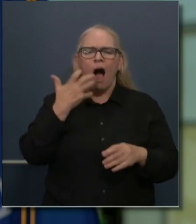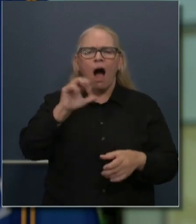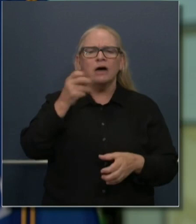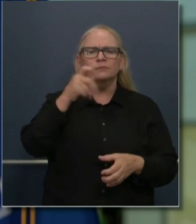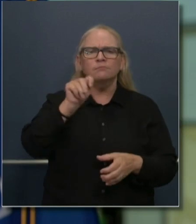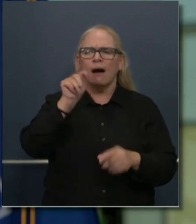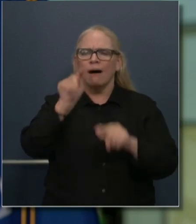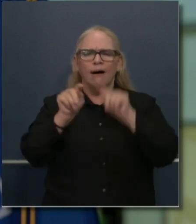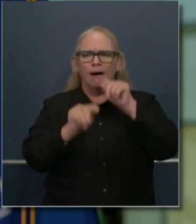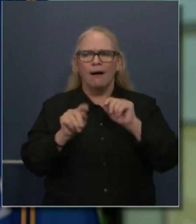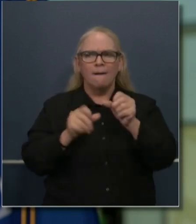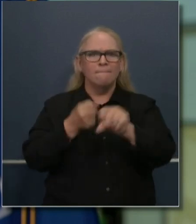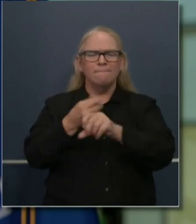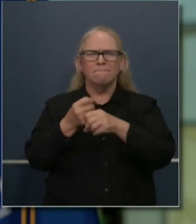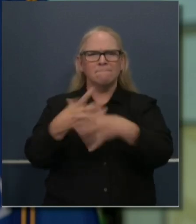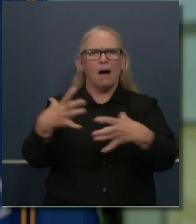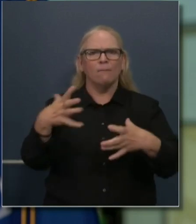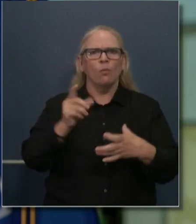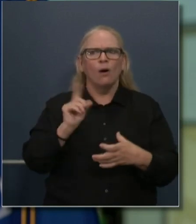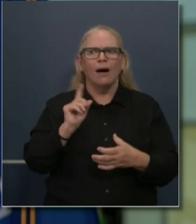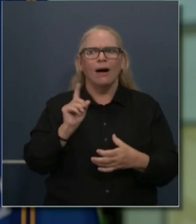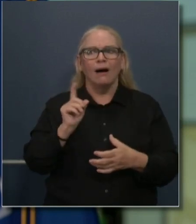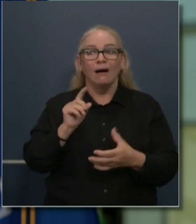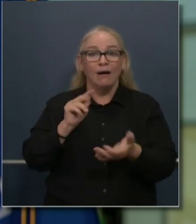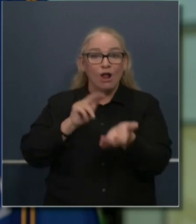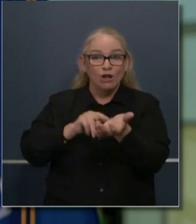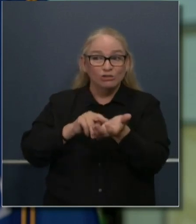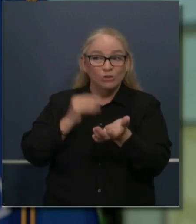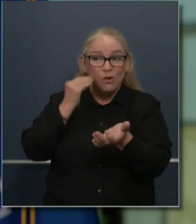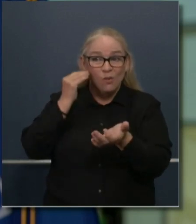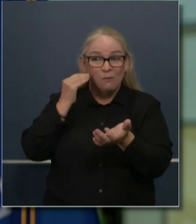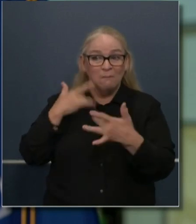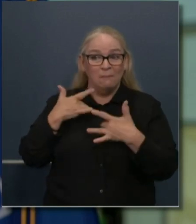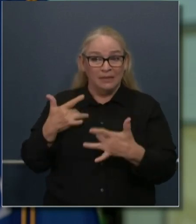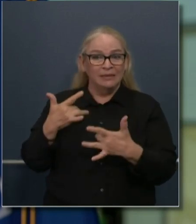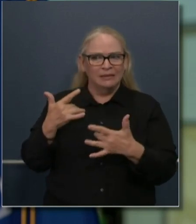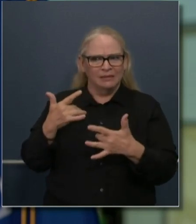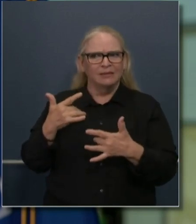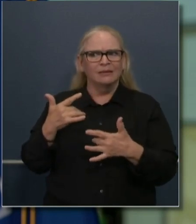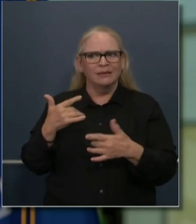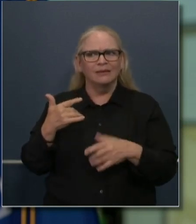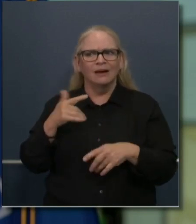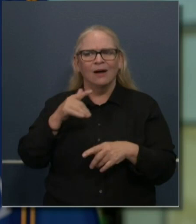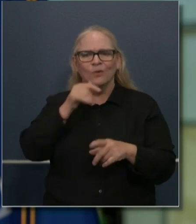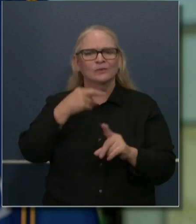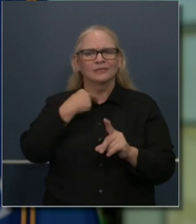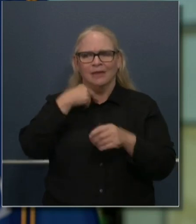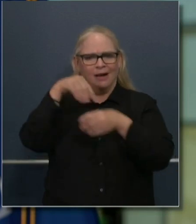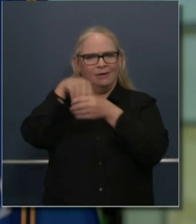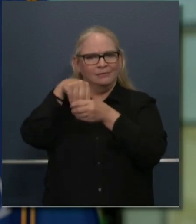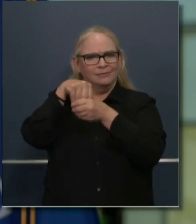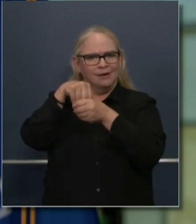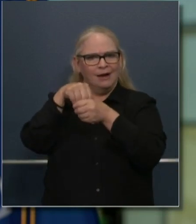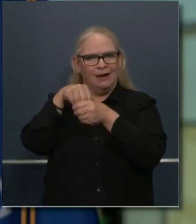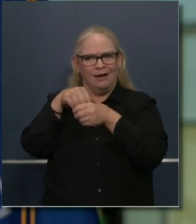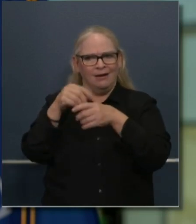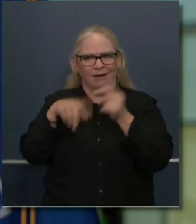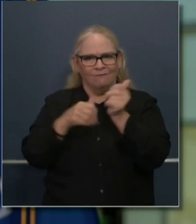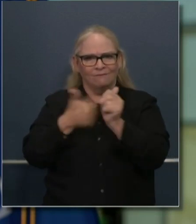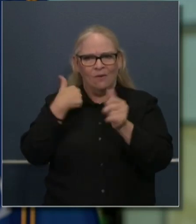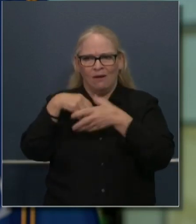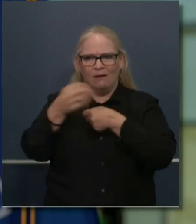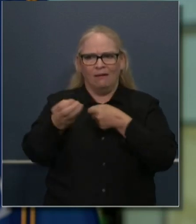settings, and the like. But what we heard over and over again is even with essential workers, what happens often is the case, workers